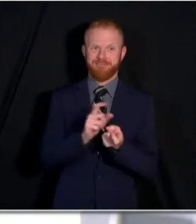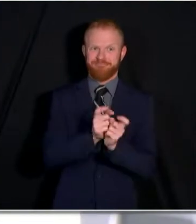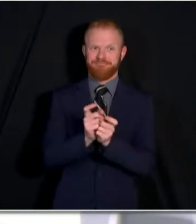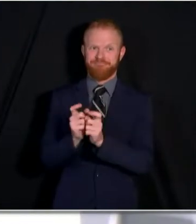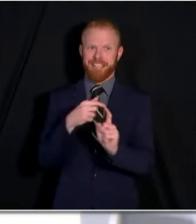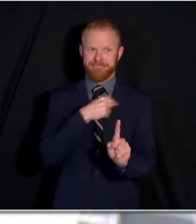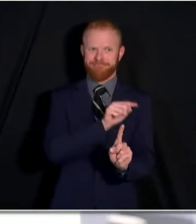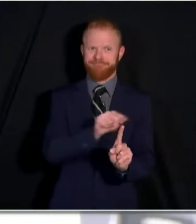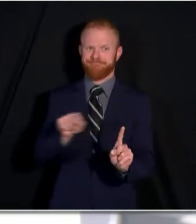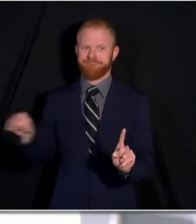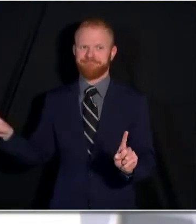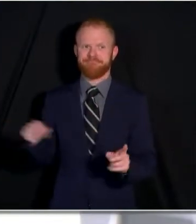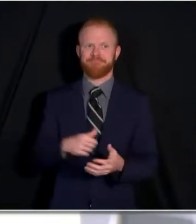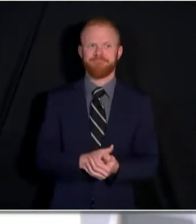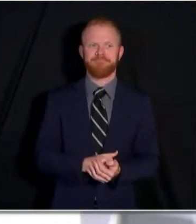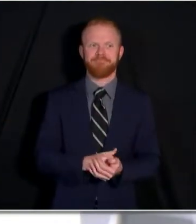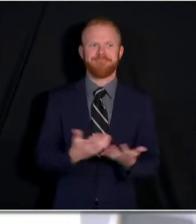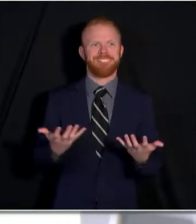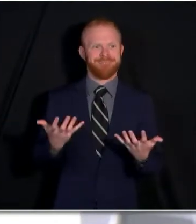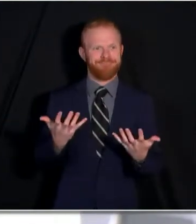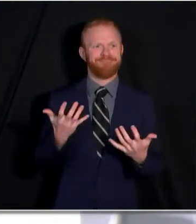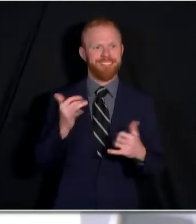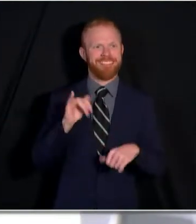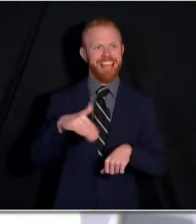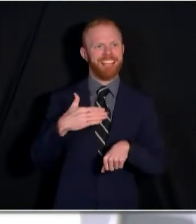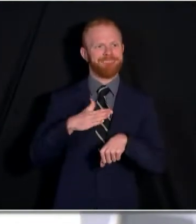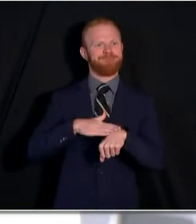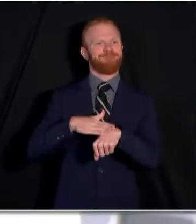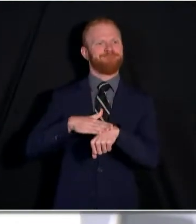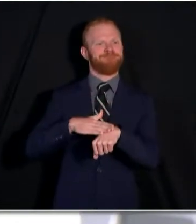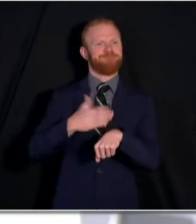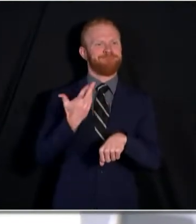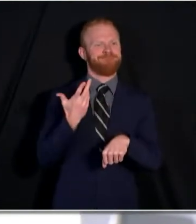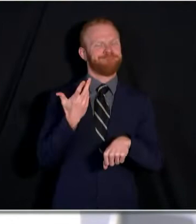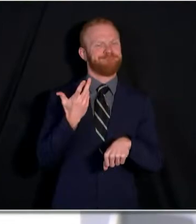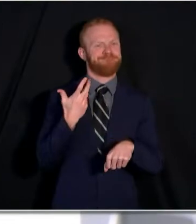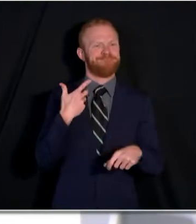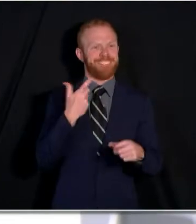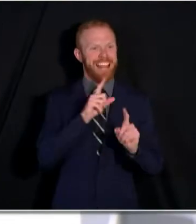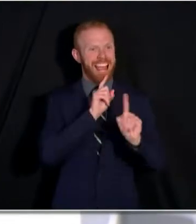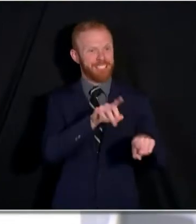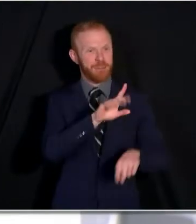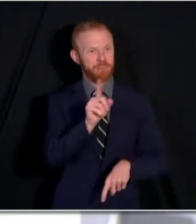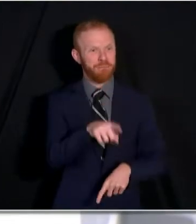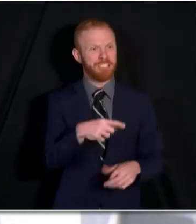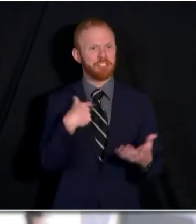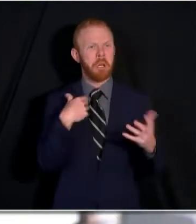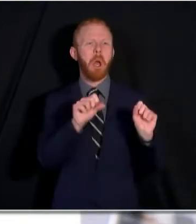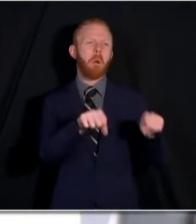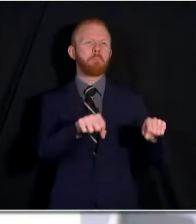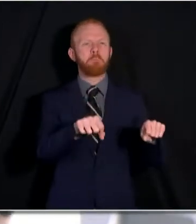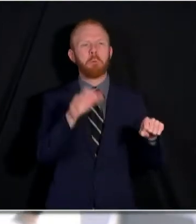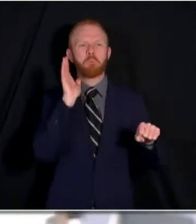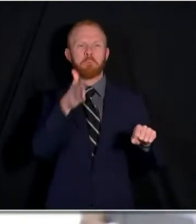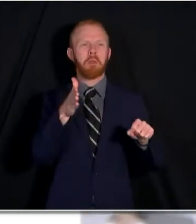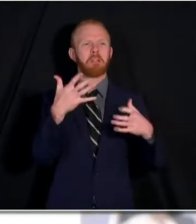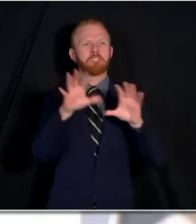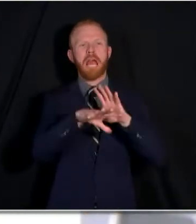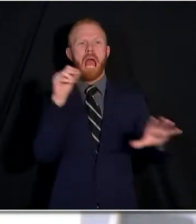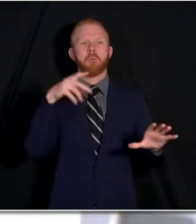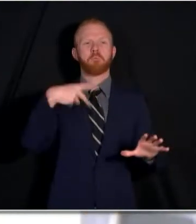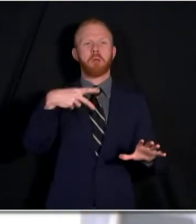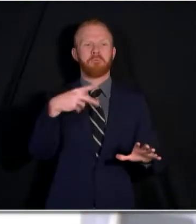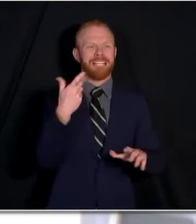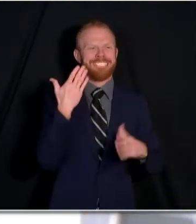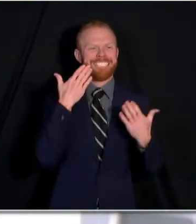are a caveat to my answering your question with affirmation, meaning the answer is yes, based on trend